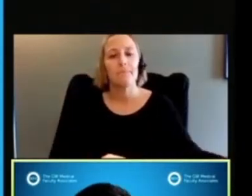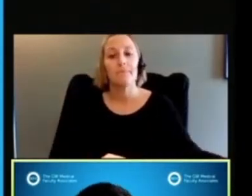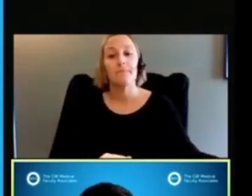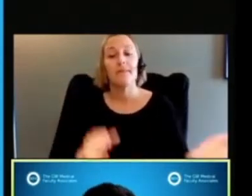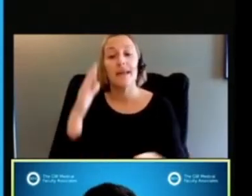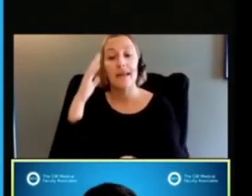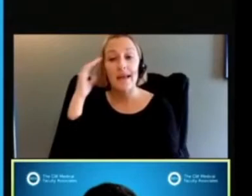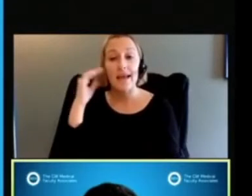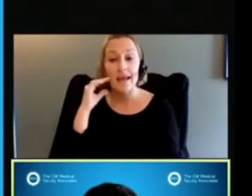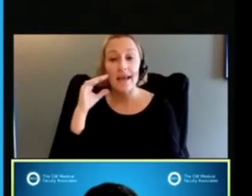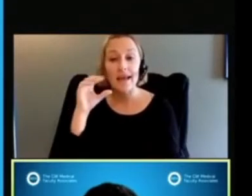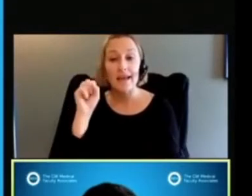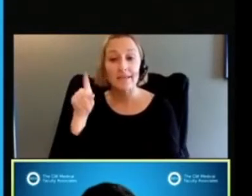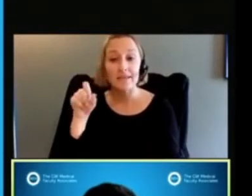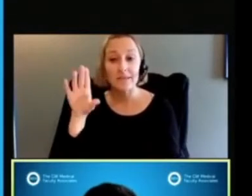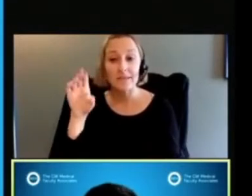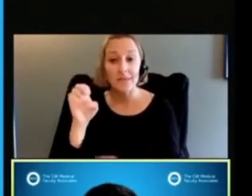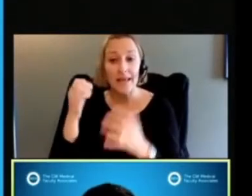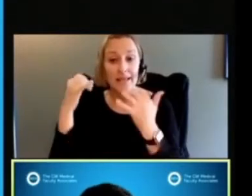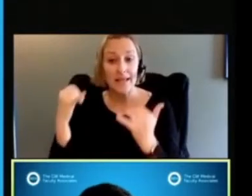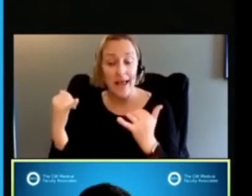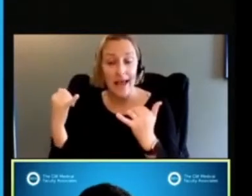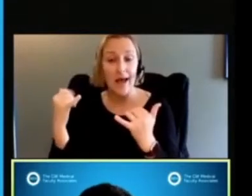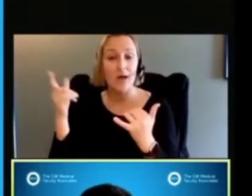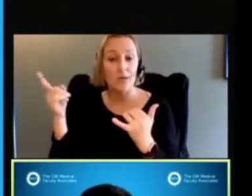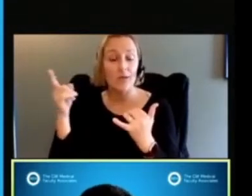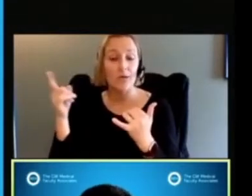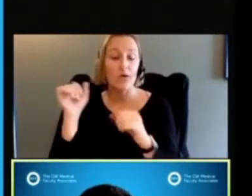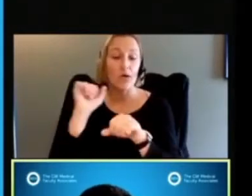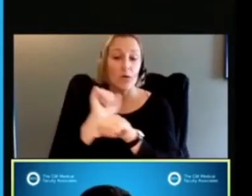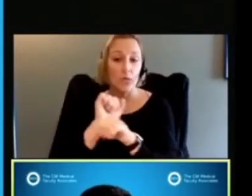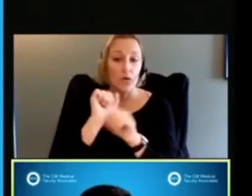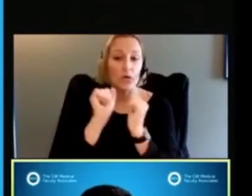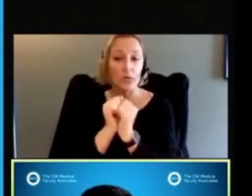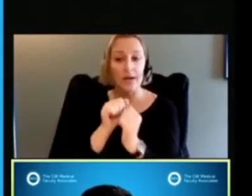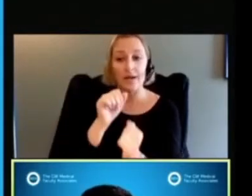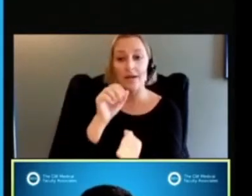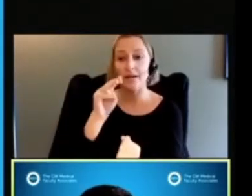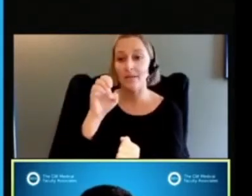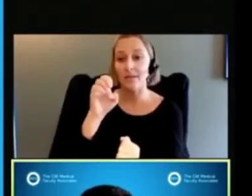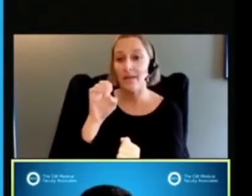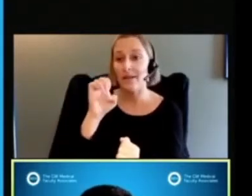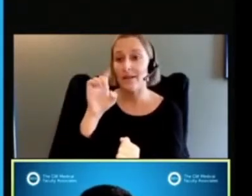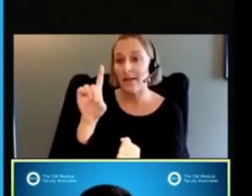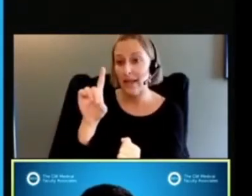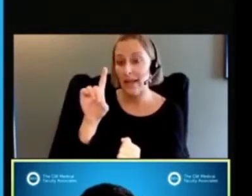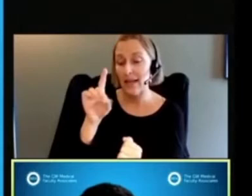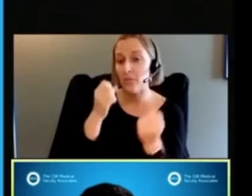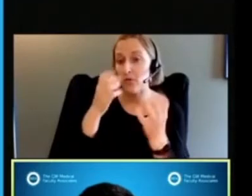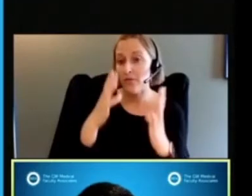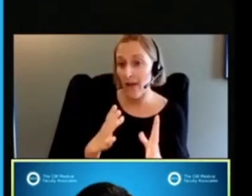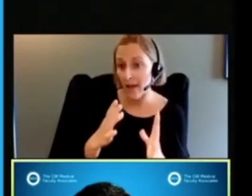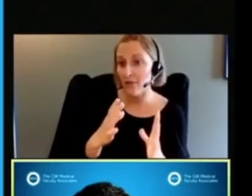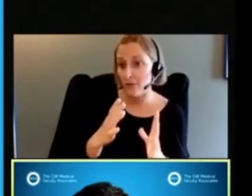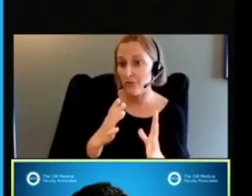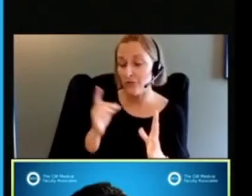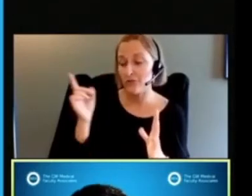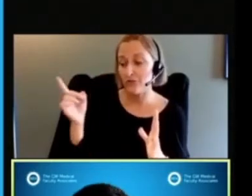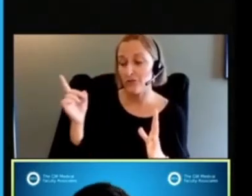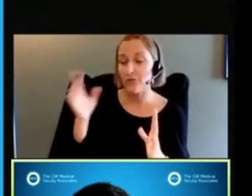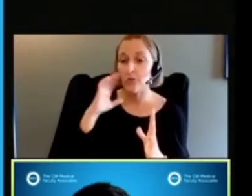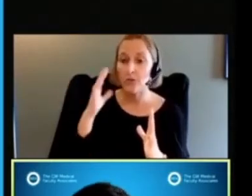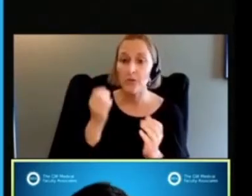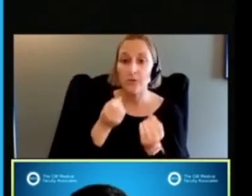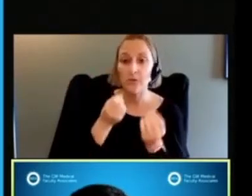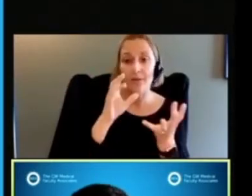Headspace came back and has now started to work with Medicaid providers to provide Headspace as a